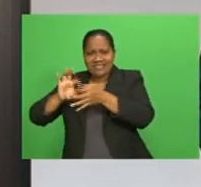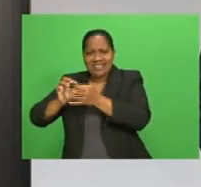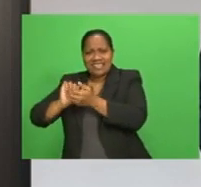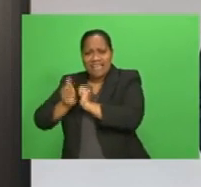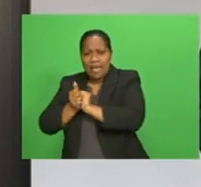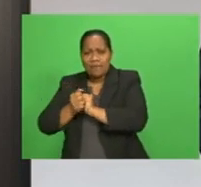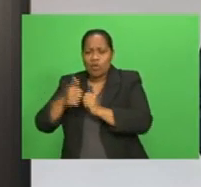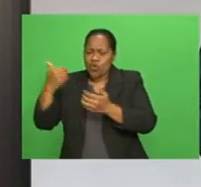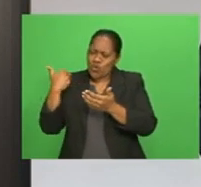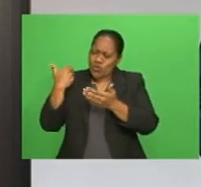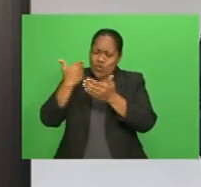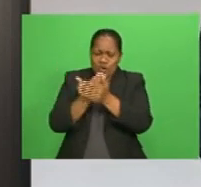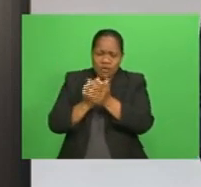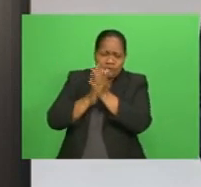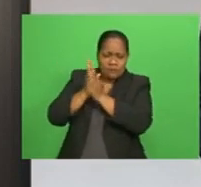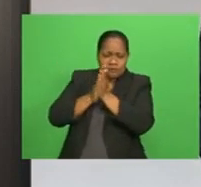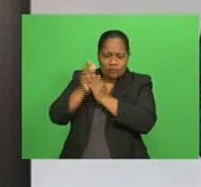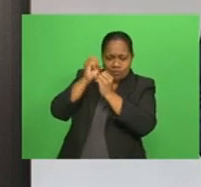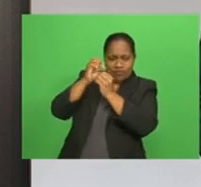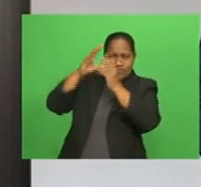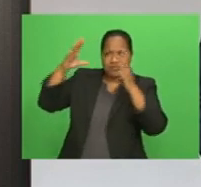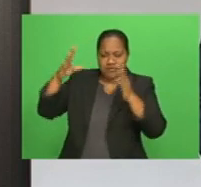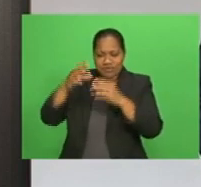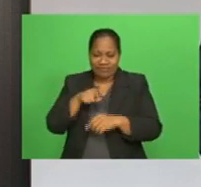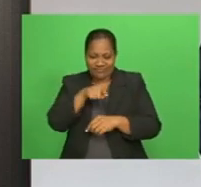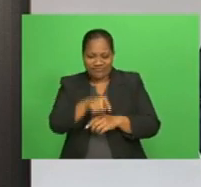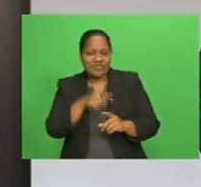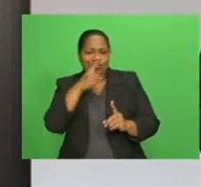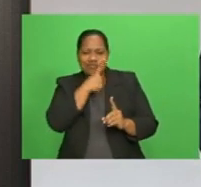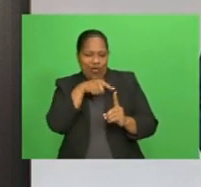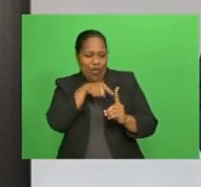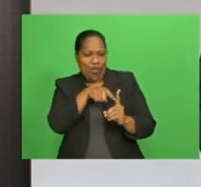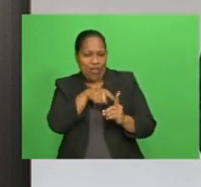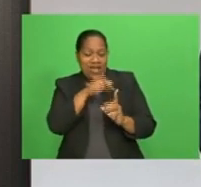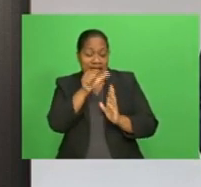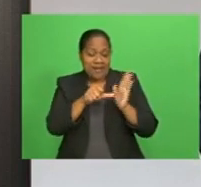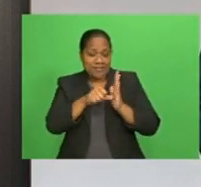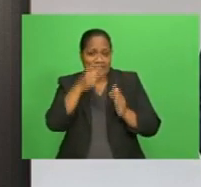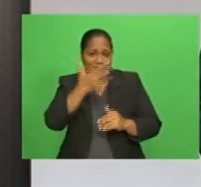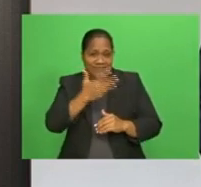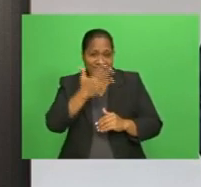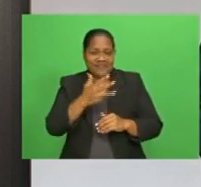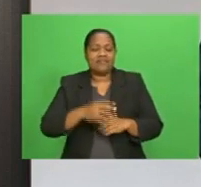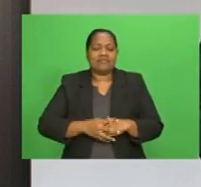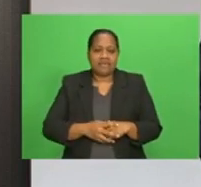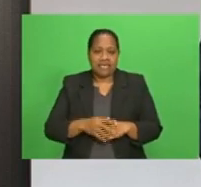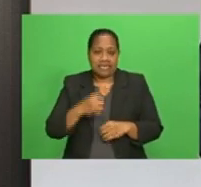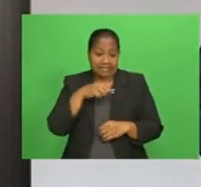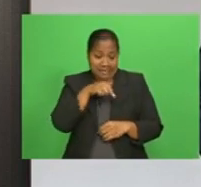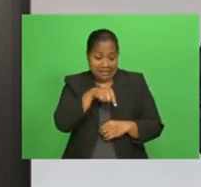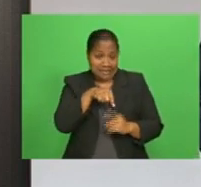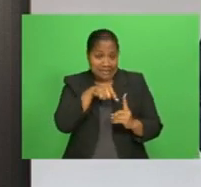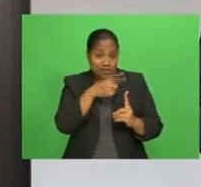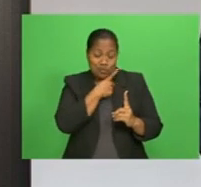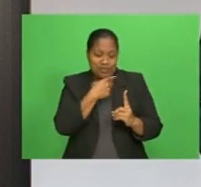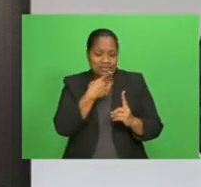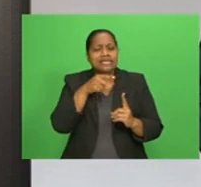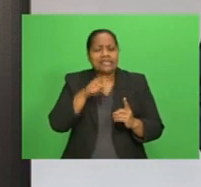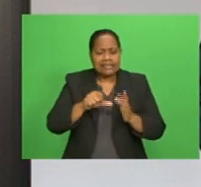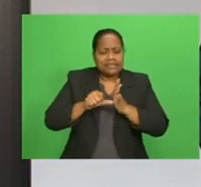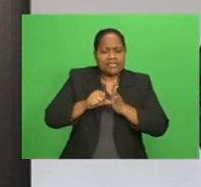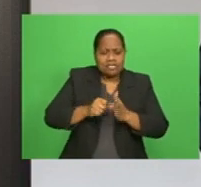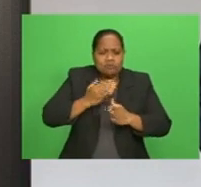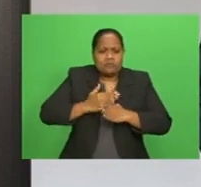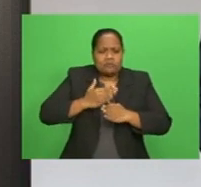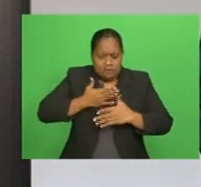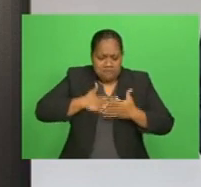dream for Sylvia Tuisese. The 19-year-old Fijiana Sevens rover says it will take hard work and perseverance for it to